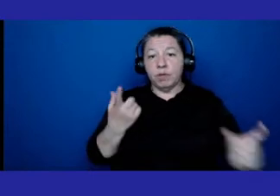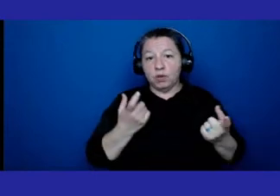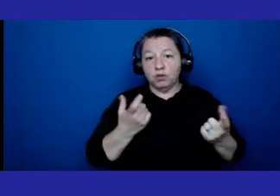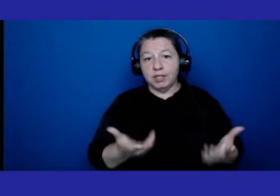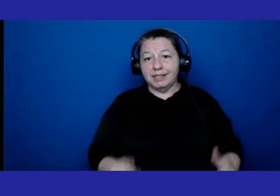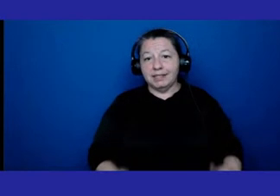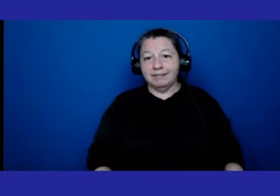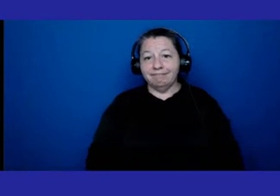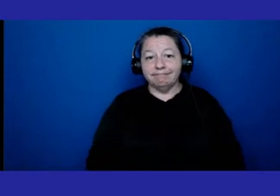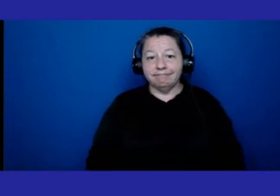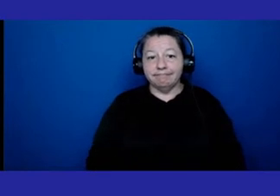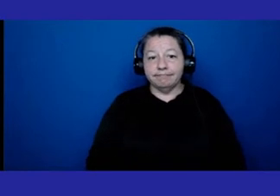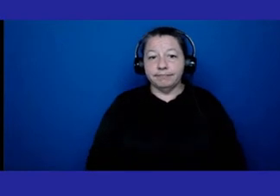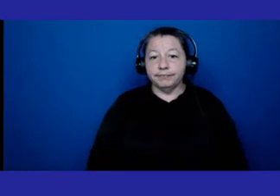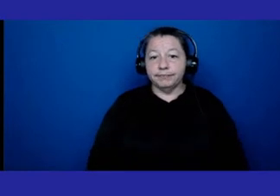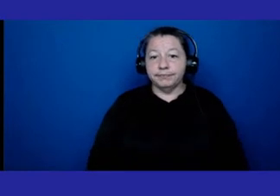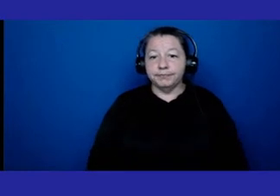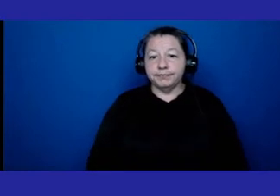questions? Your